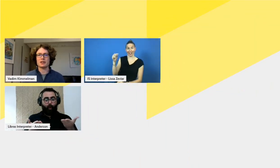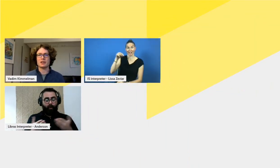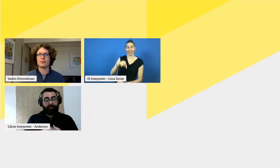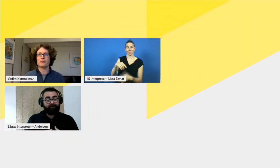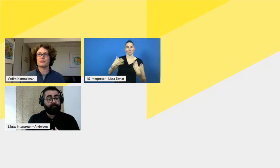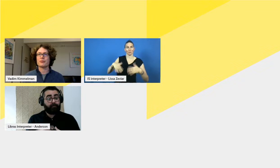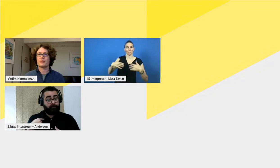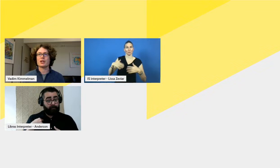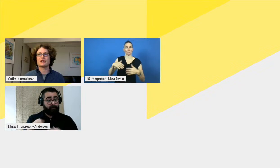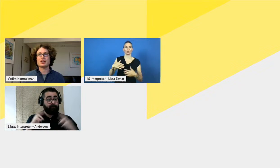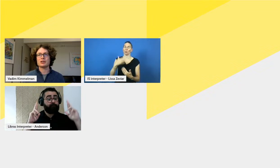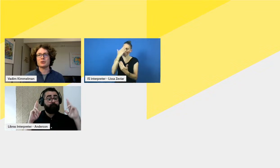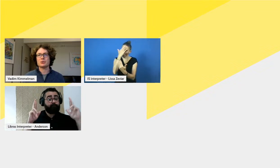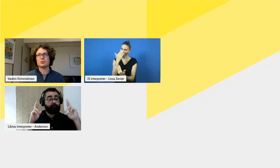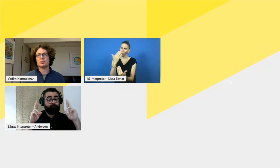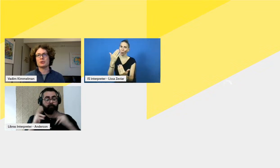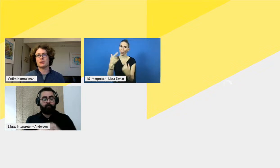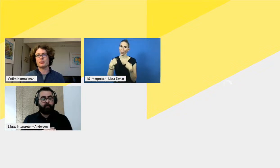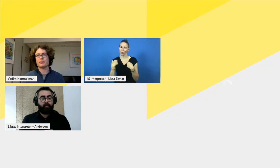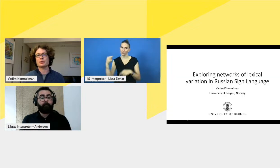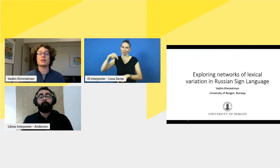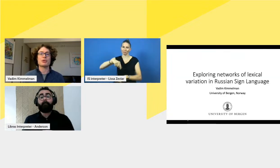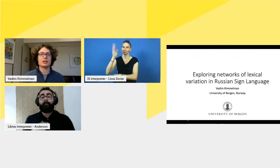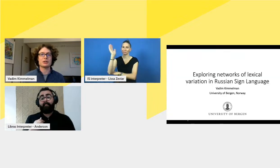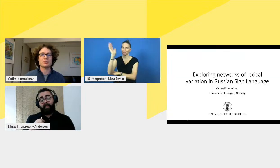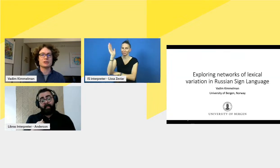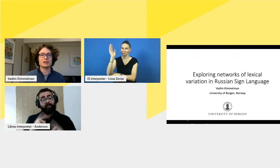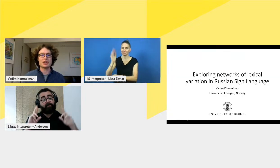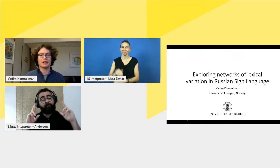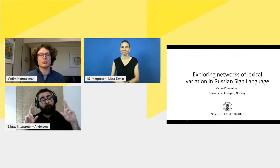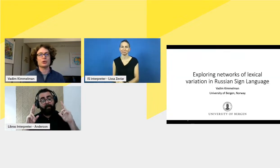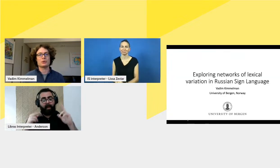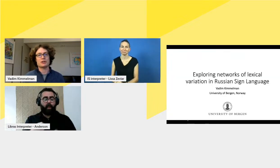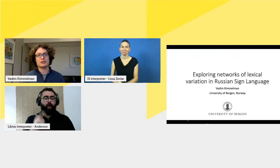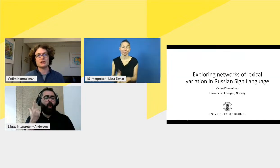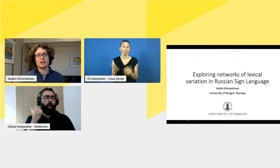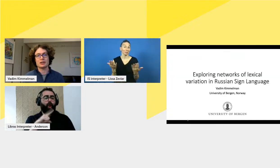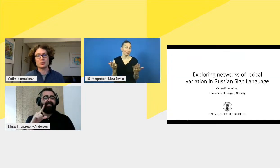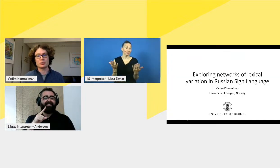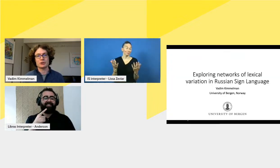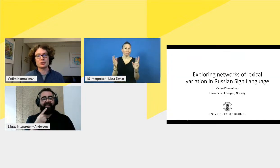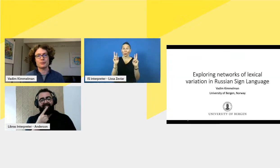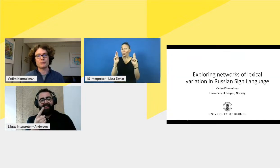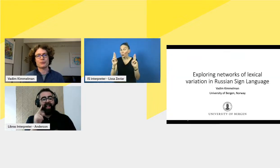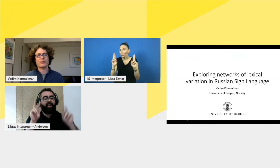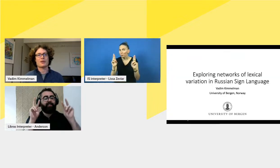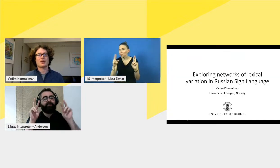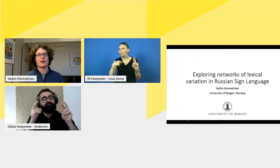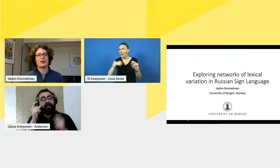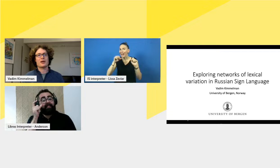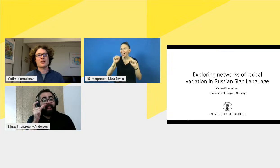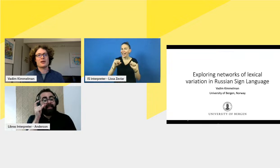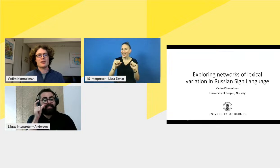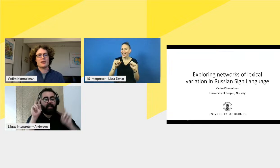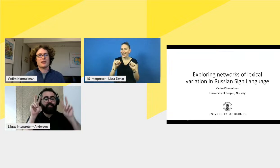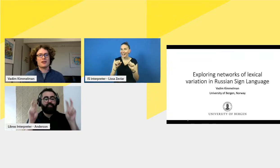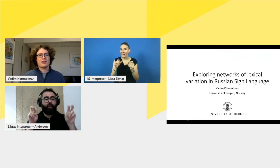I can tell you something interesting about Russian Sign Language.